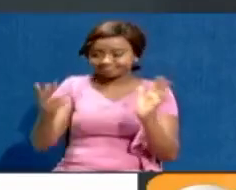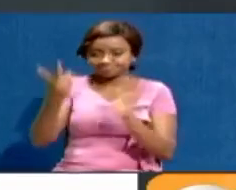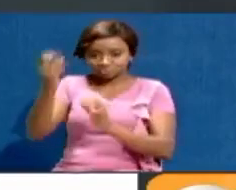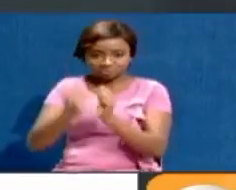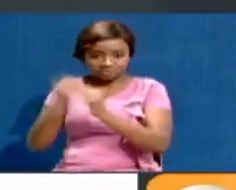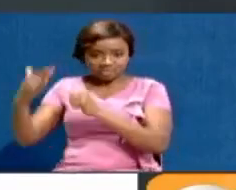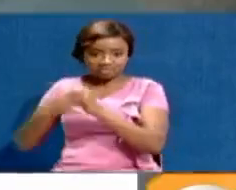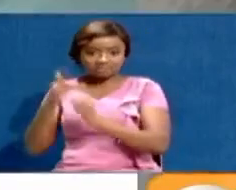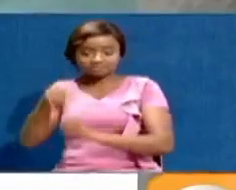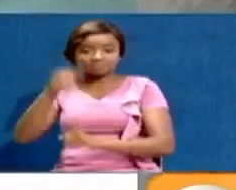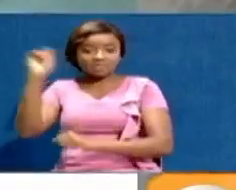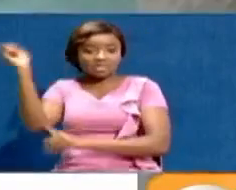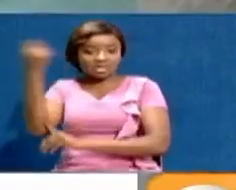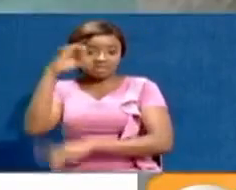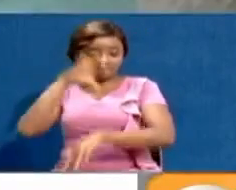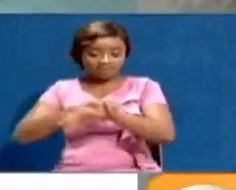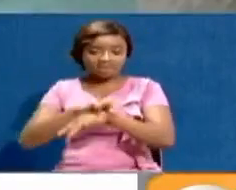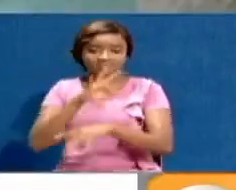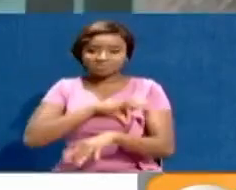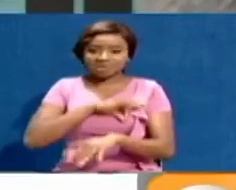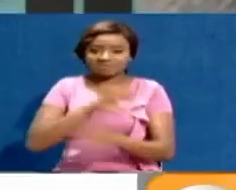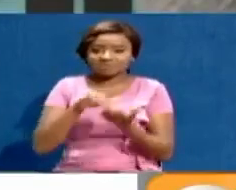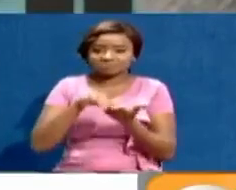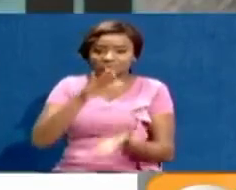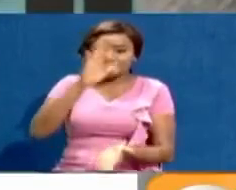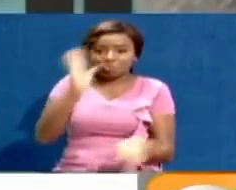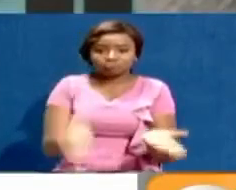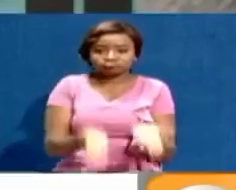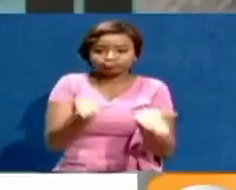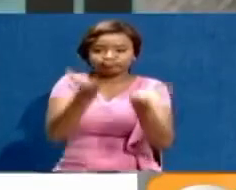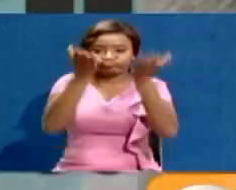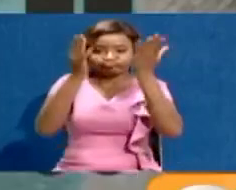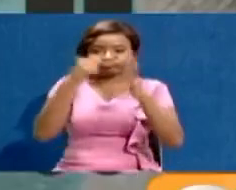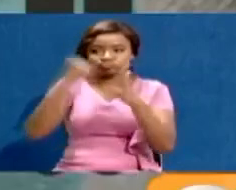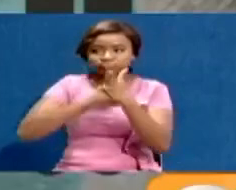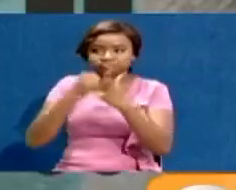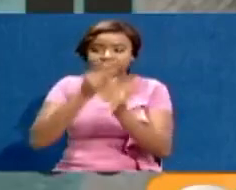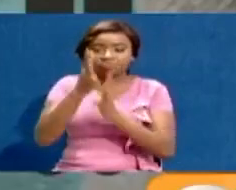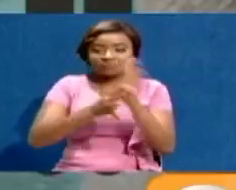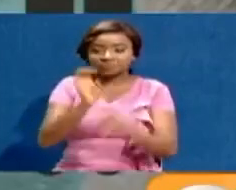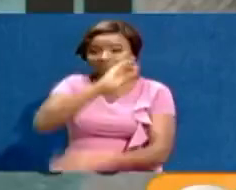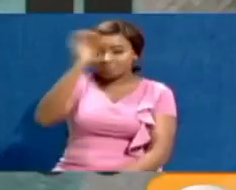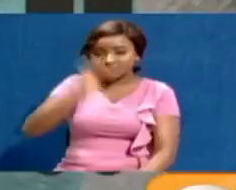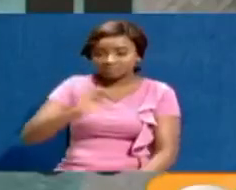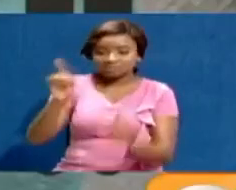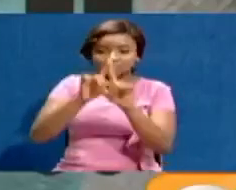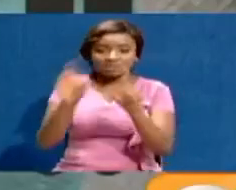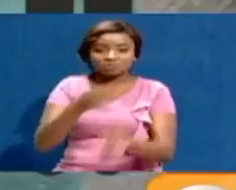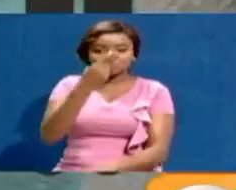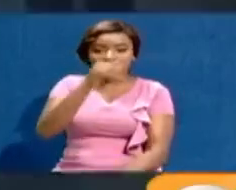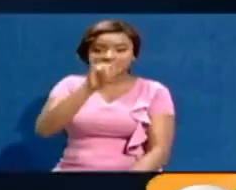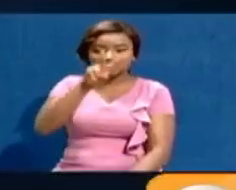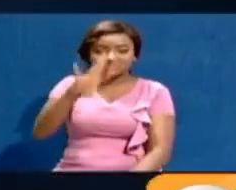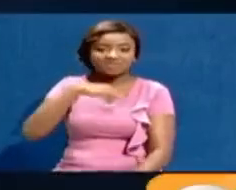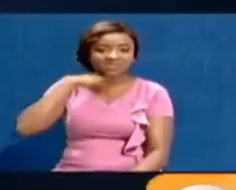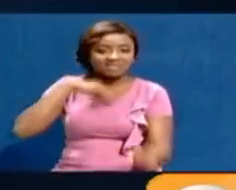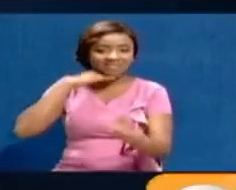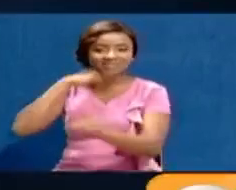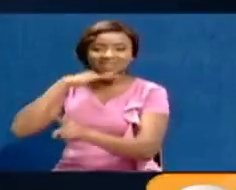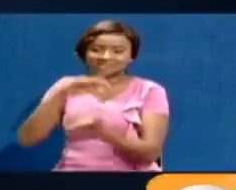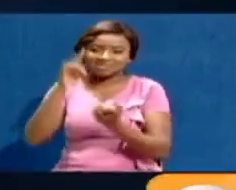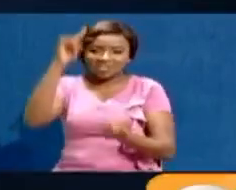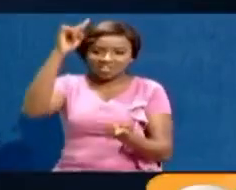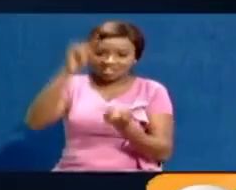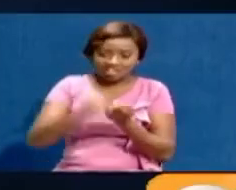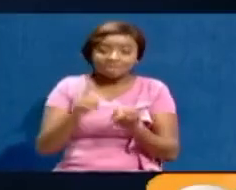major achievements, particularly in reducing new HIV infections by 44% and reducing AIDS-related deaths. However,